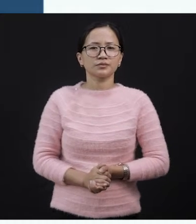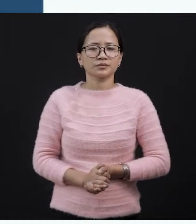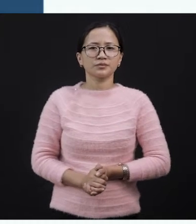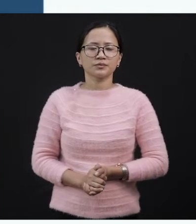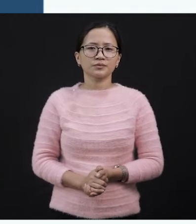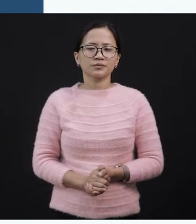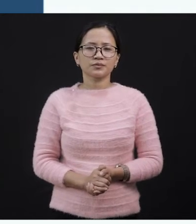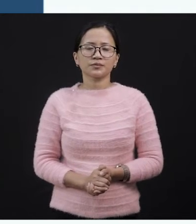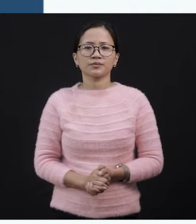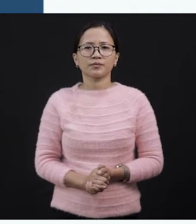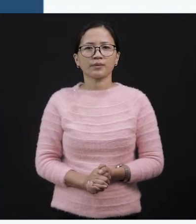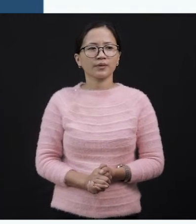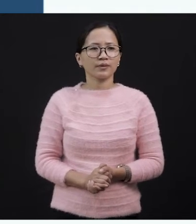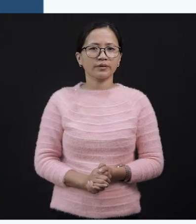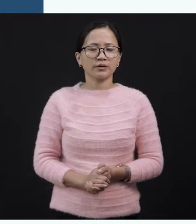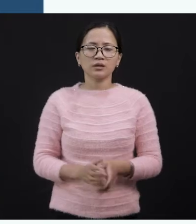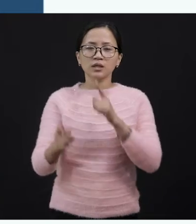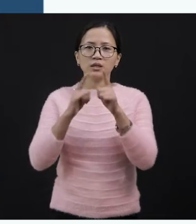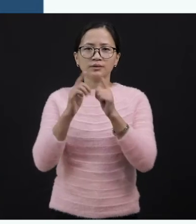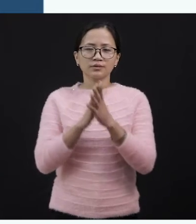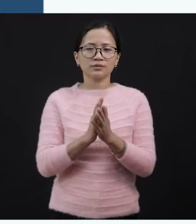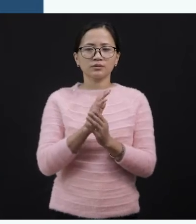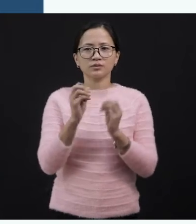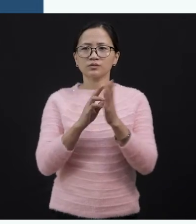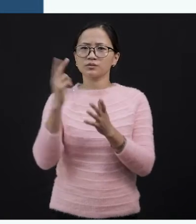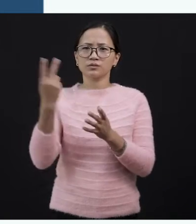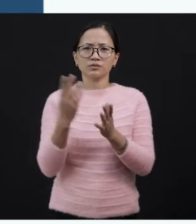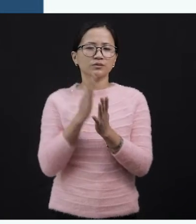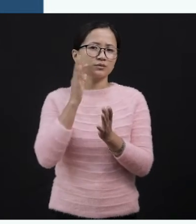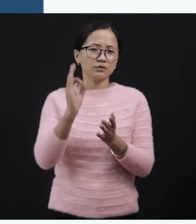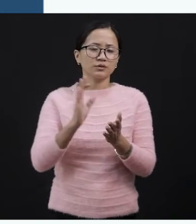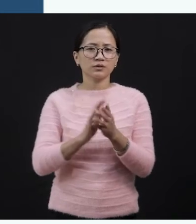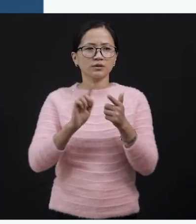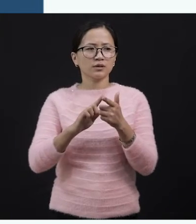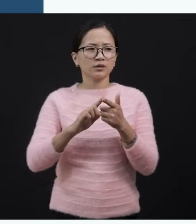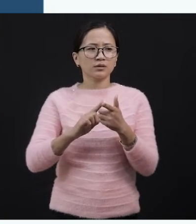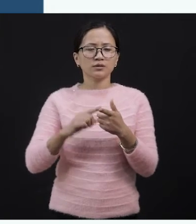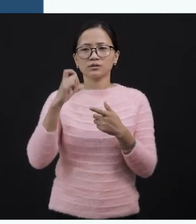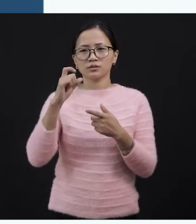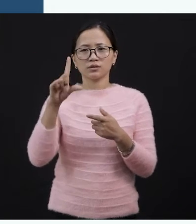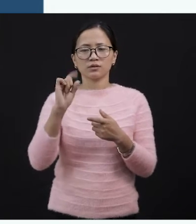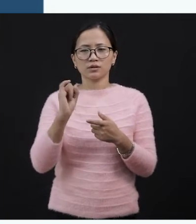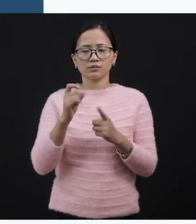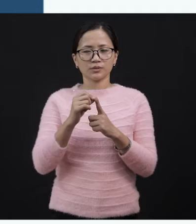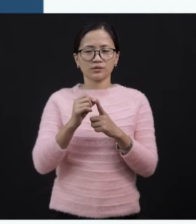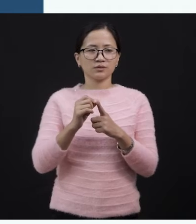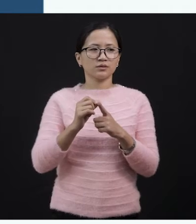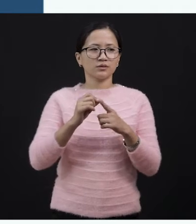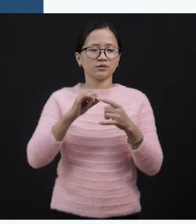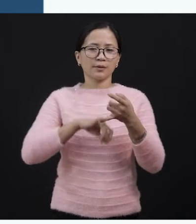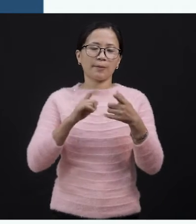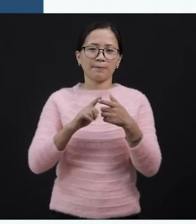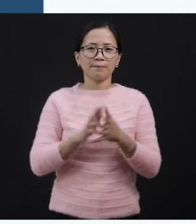Okay? So students, we have discussed about the two important eclipses which have a